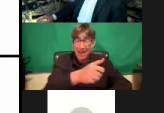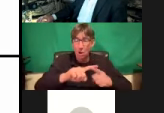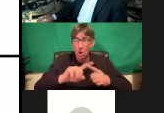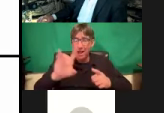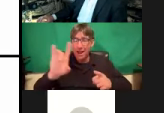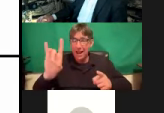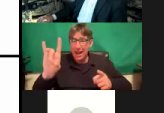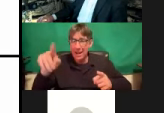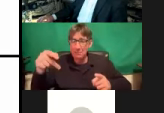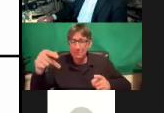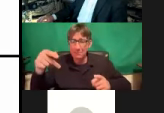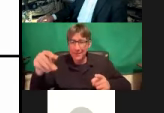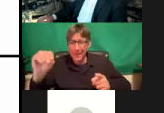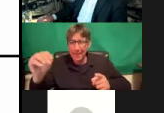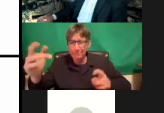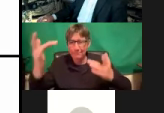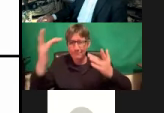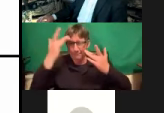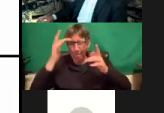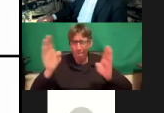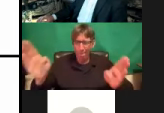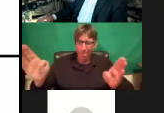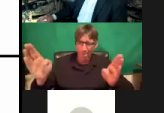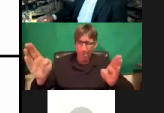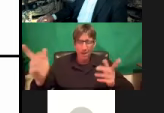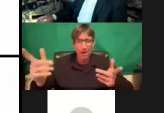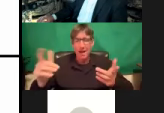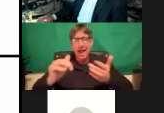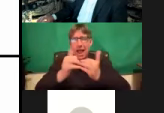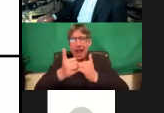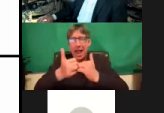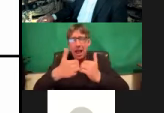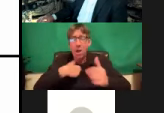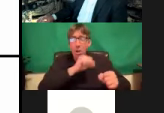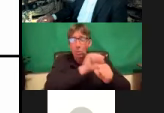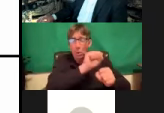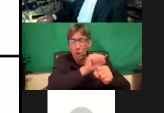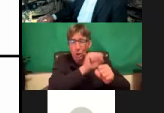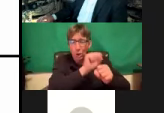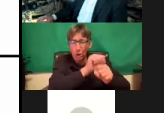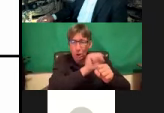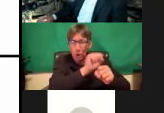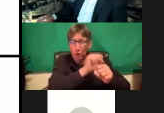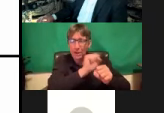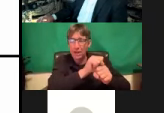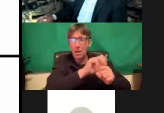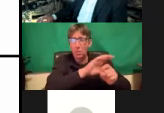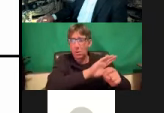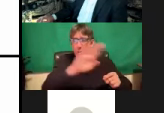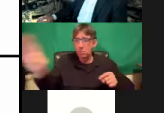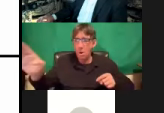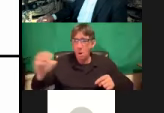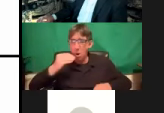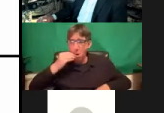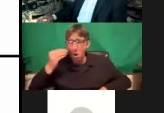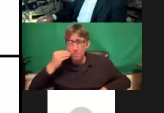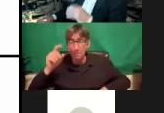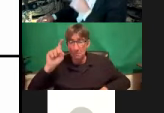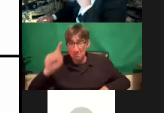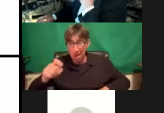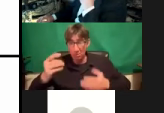home, and I don't understand why I have to wait 3 hours. I do take